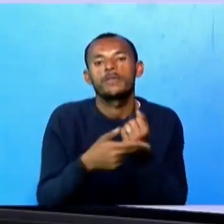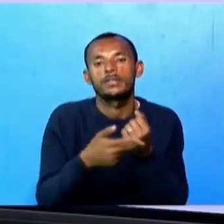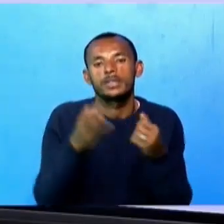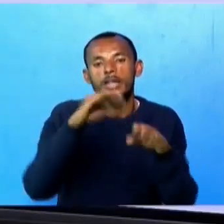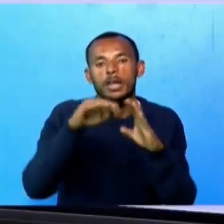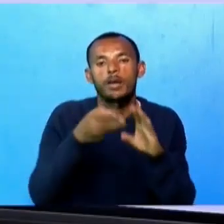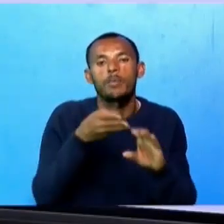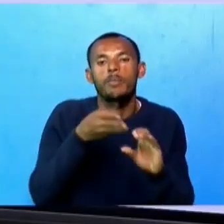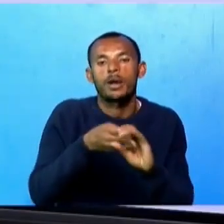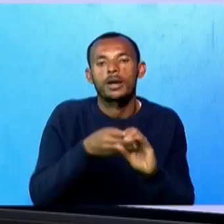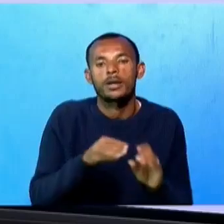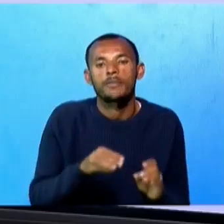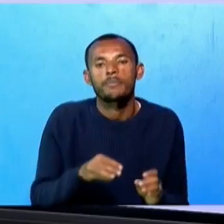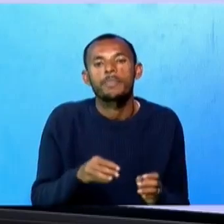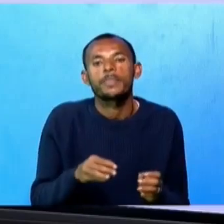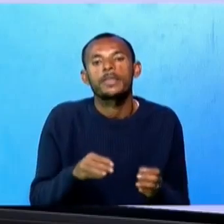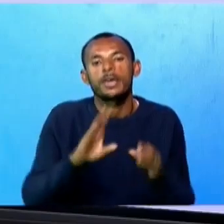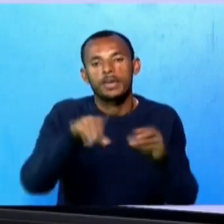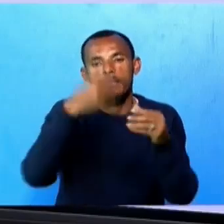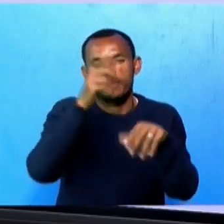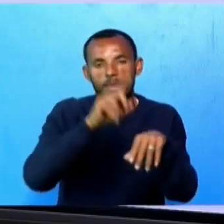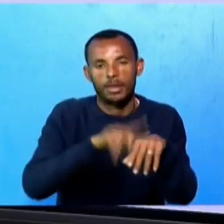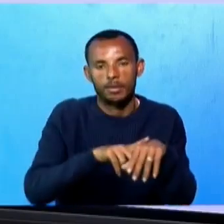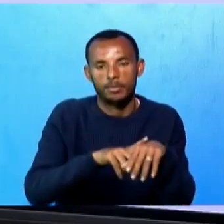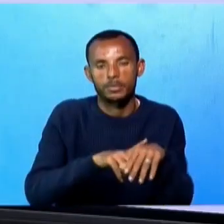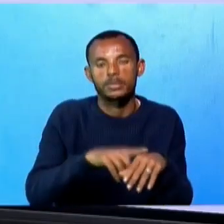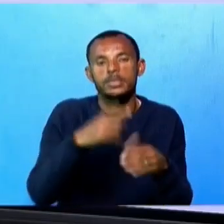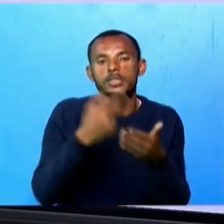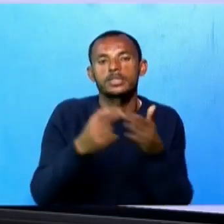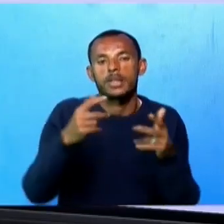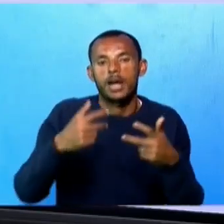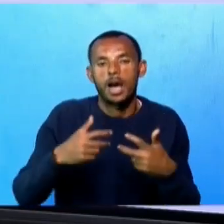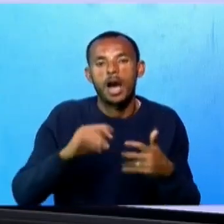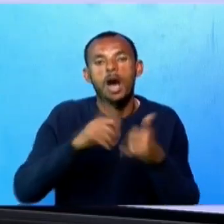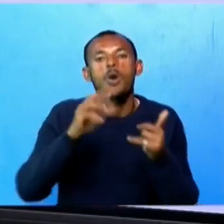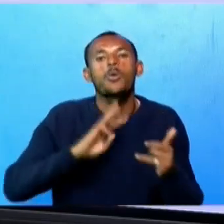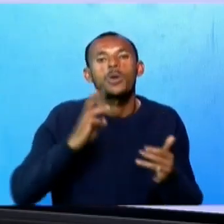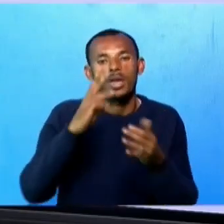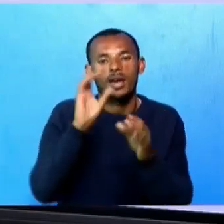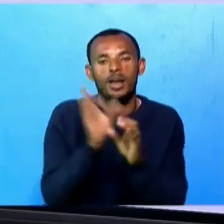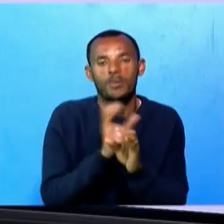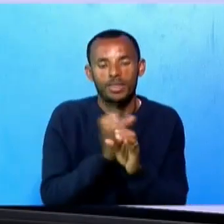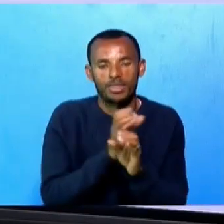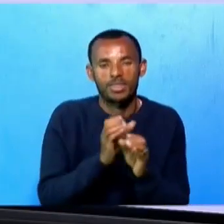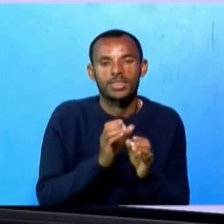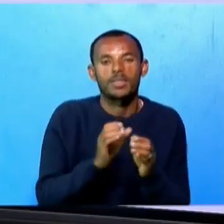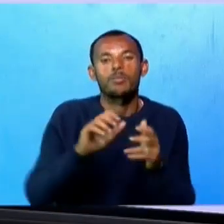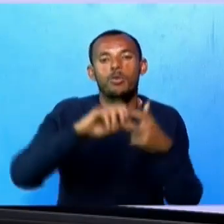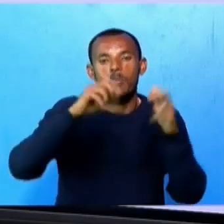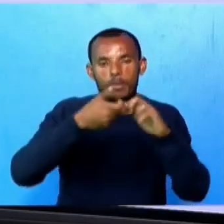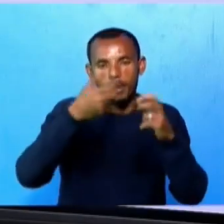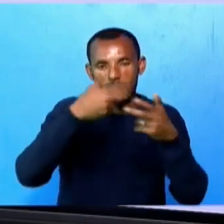for the given period of time, right? So this is how we calculate problems related with simple